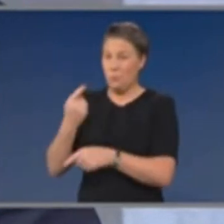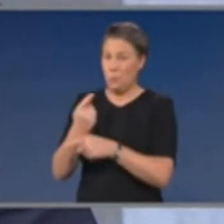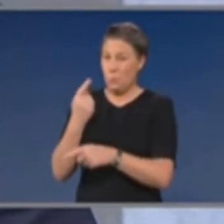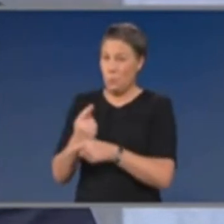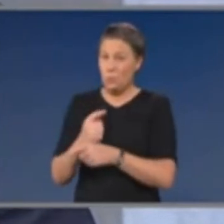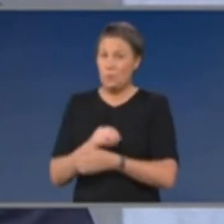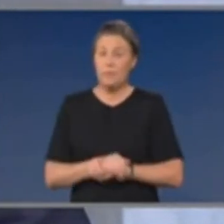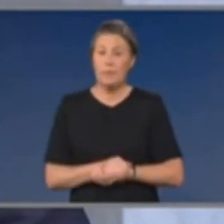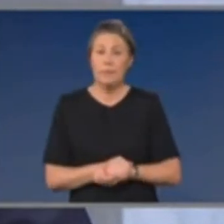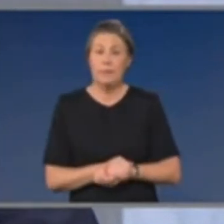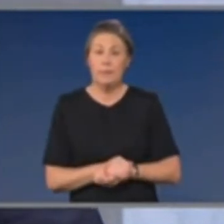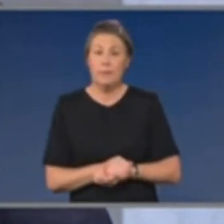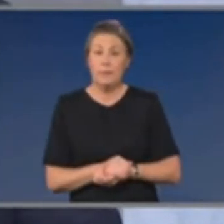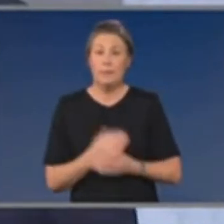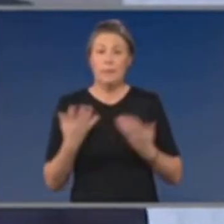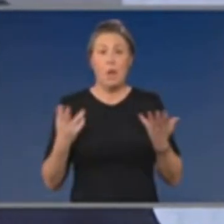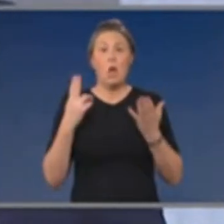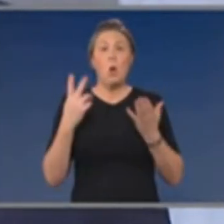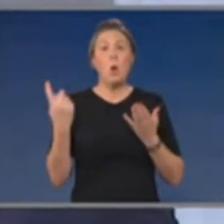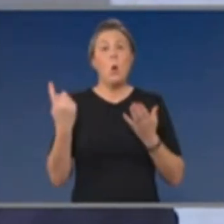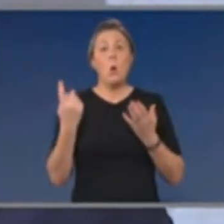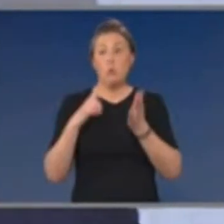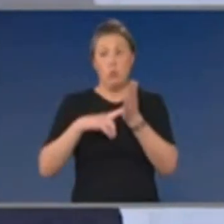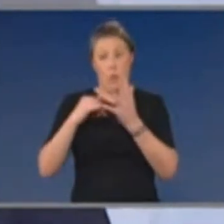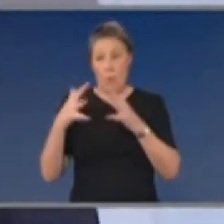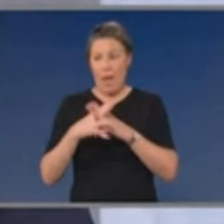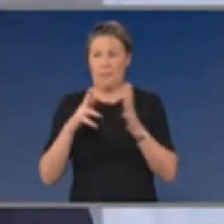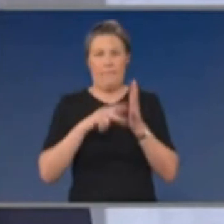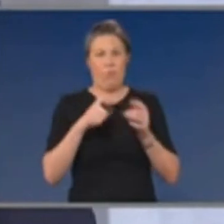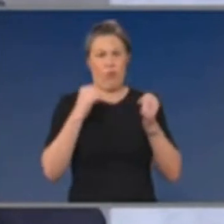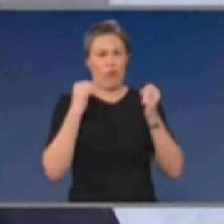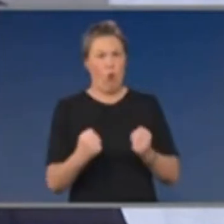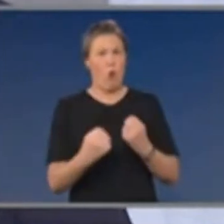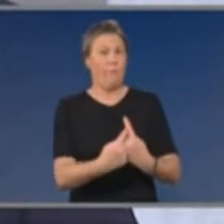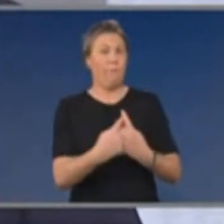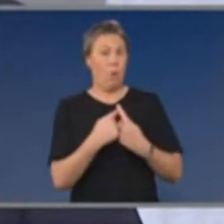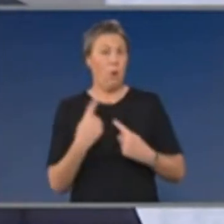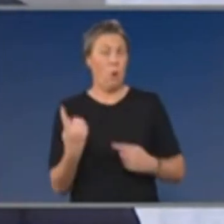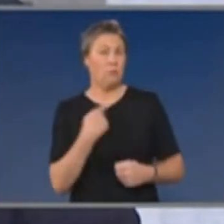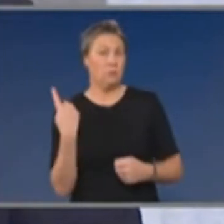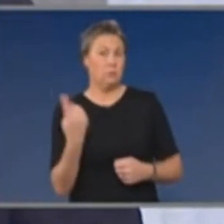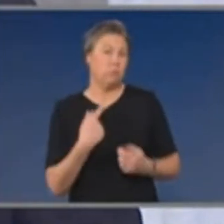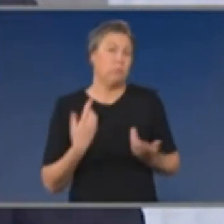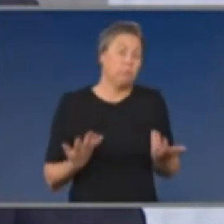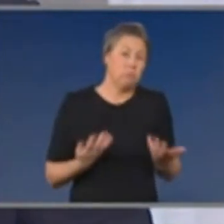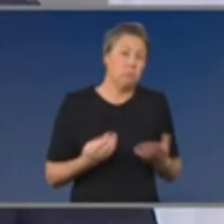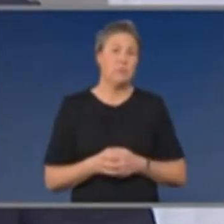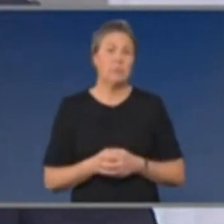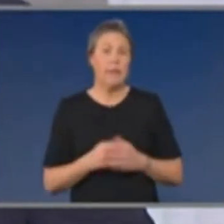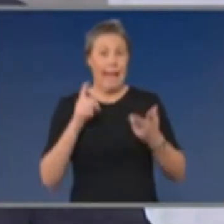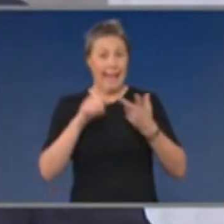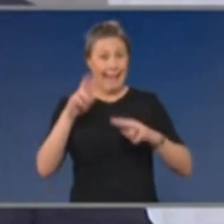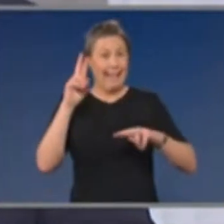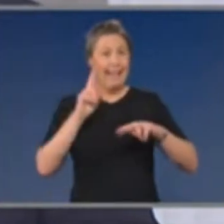been most supportive of it, particularly, have been New South Wales and Victoria. And so that's the path we're on. If